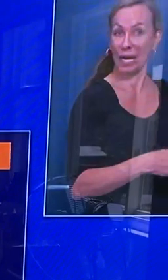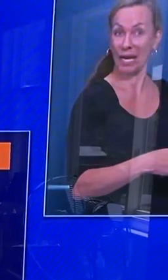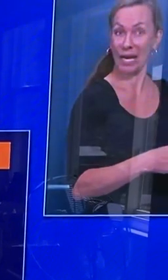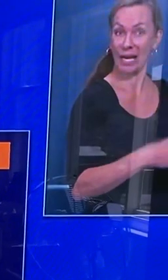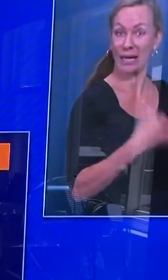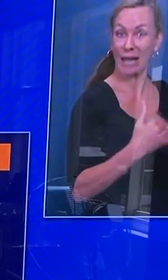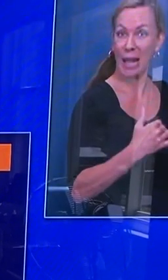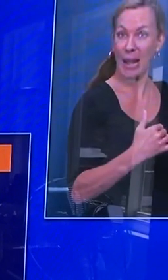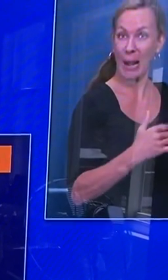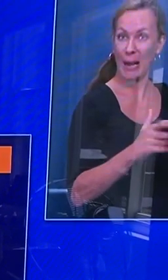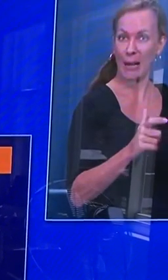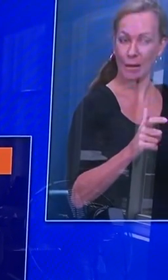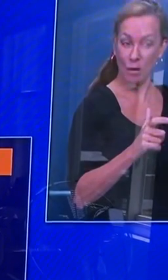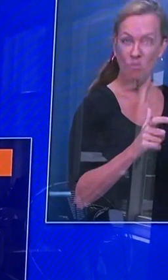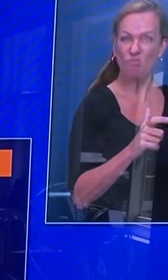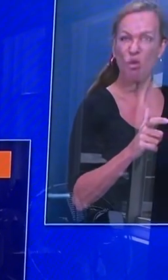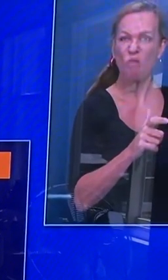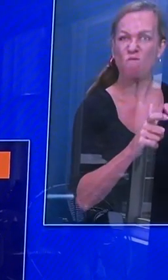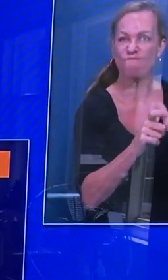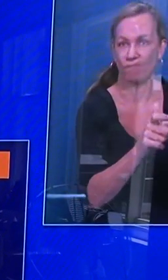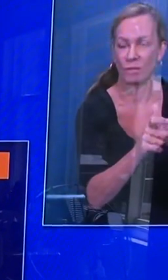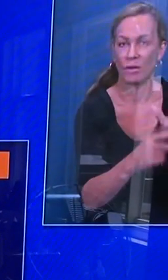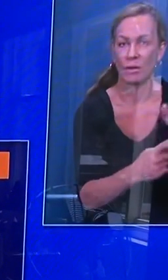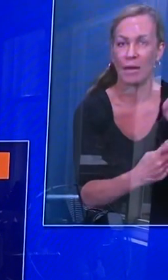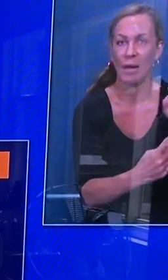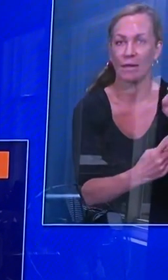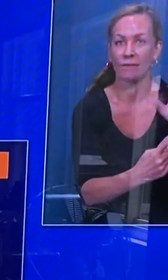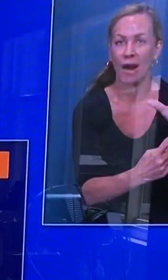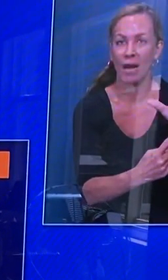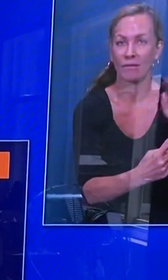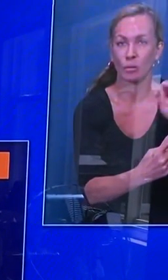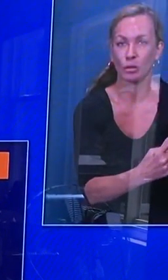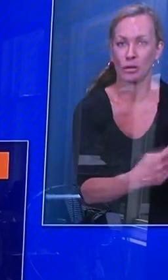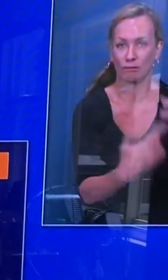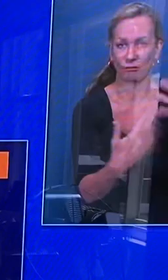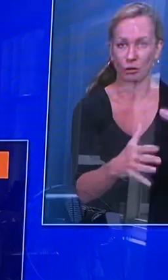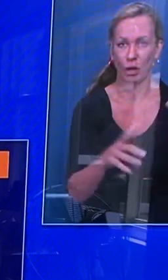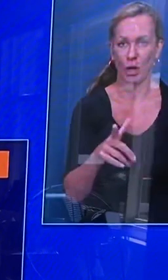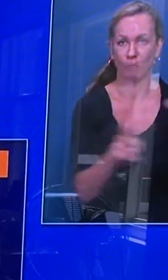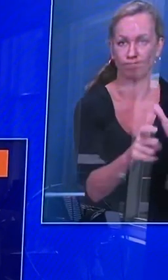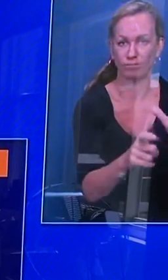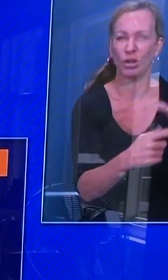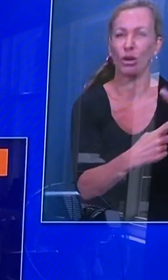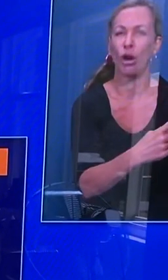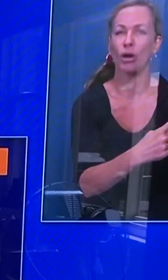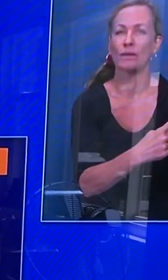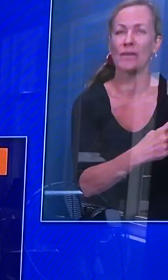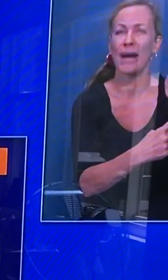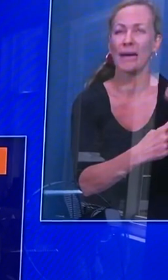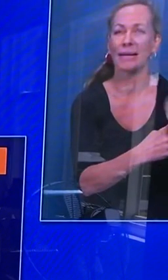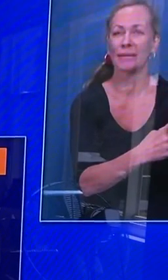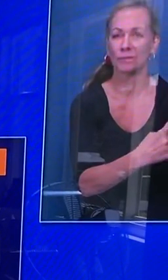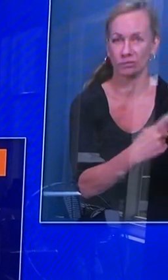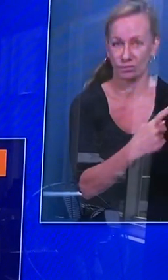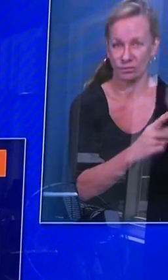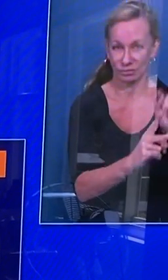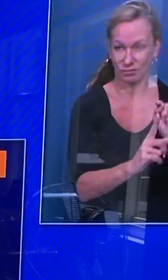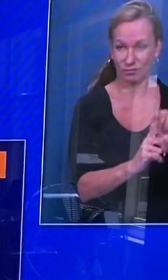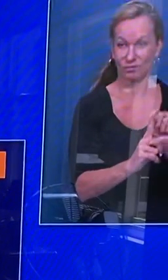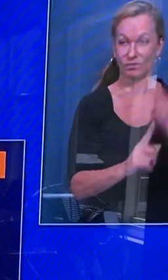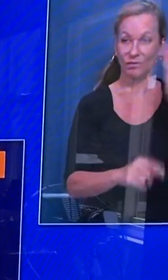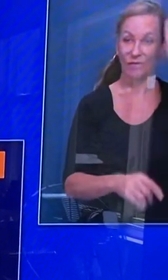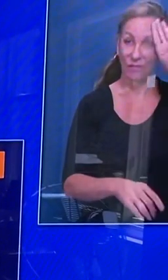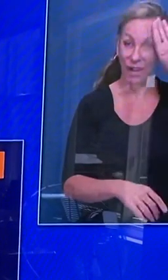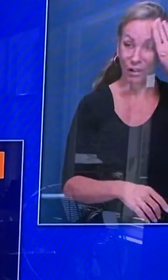showing you progress because it's testament to the incredible firefighters that are out there on the front lines, the hand crews,